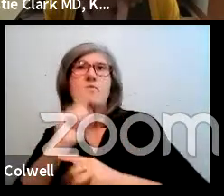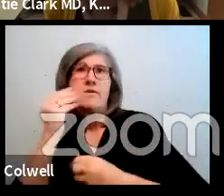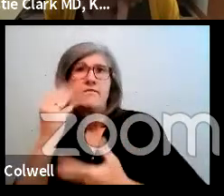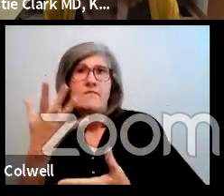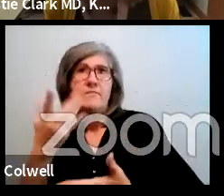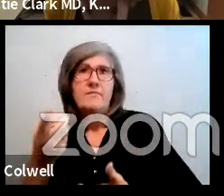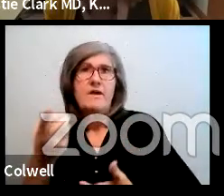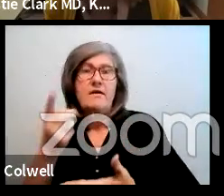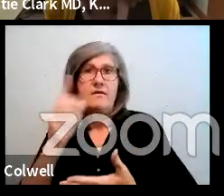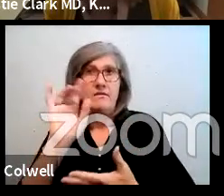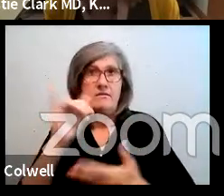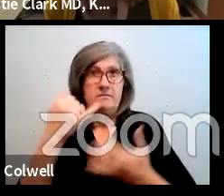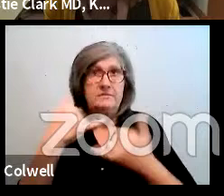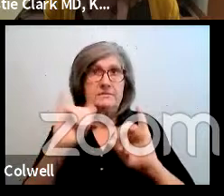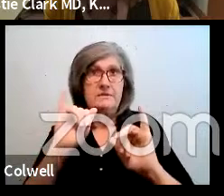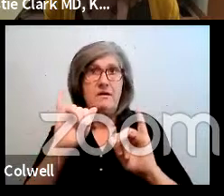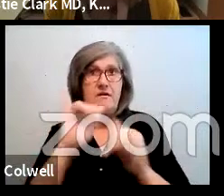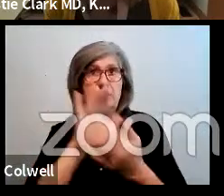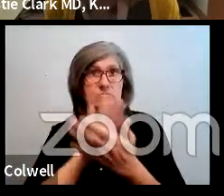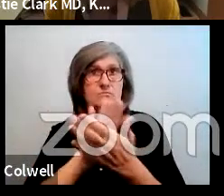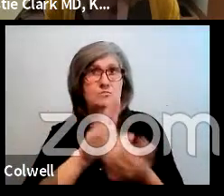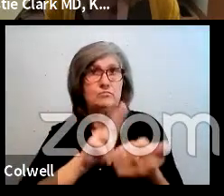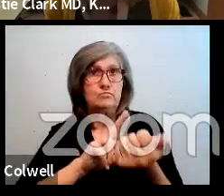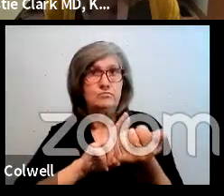that still the school nurses?